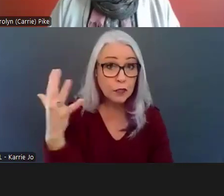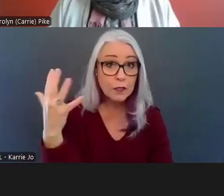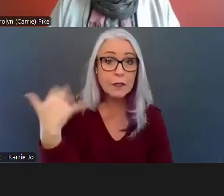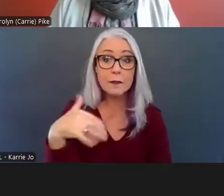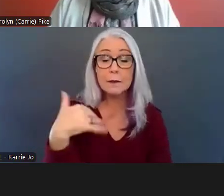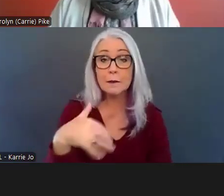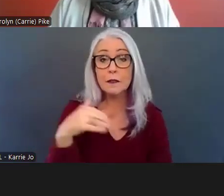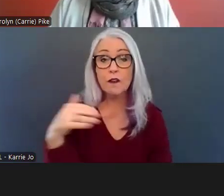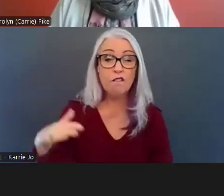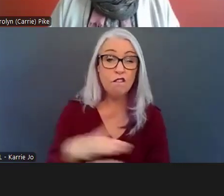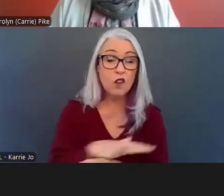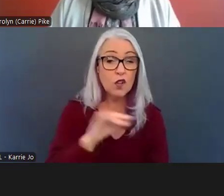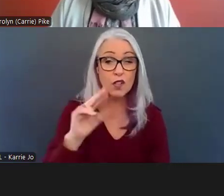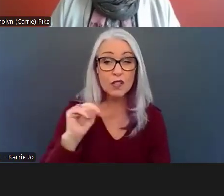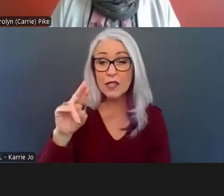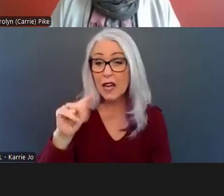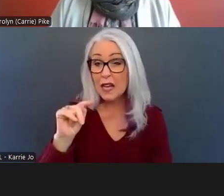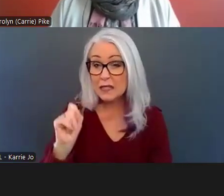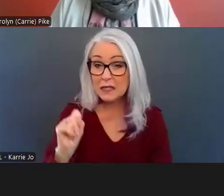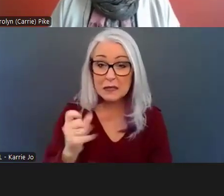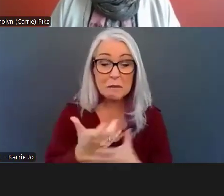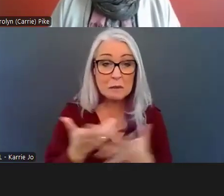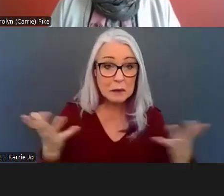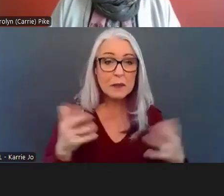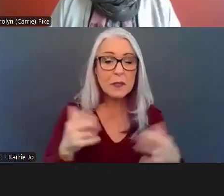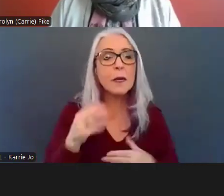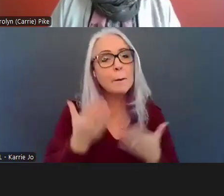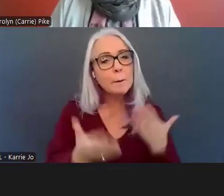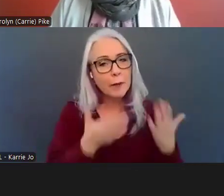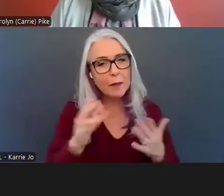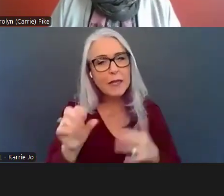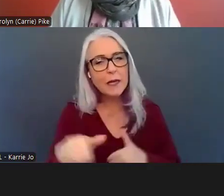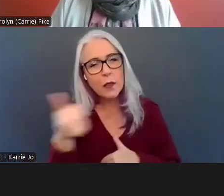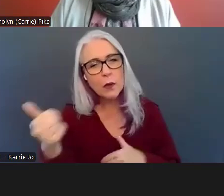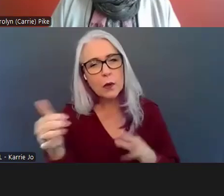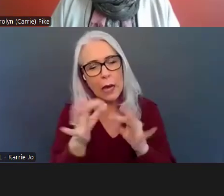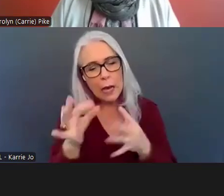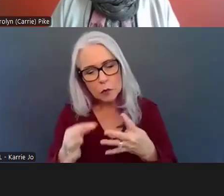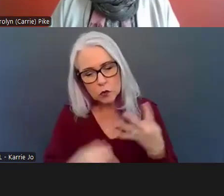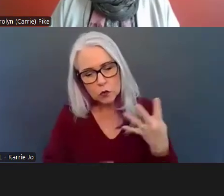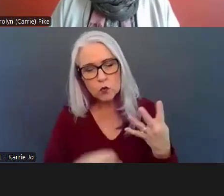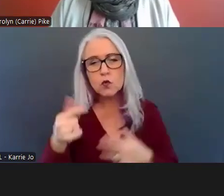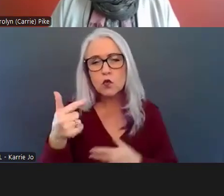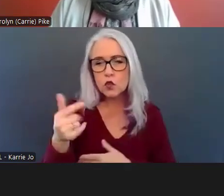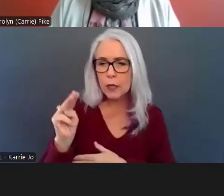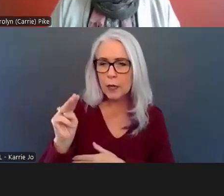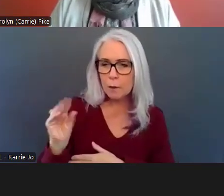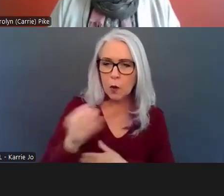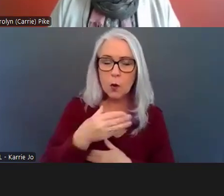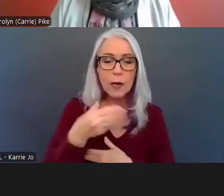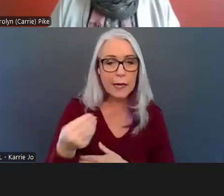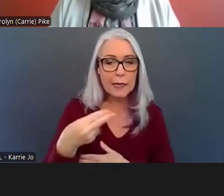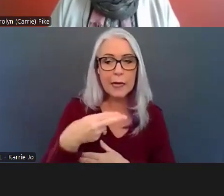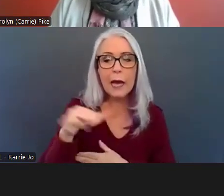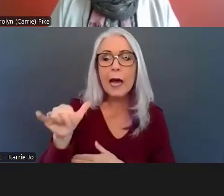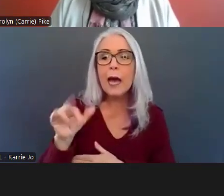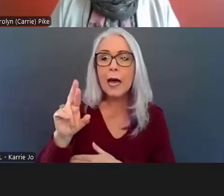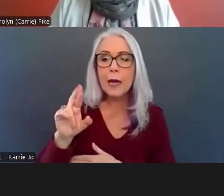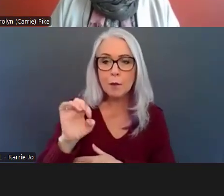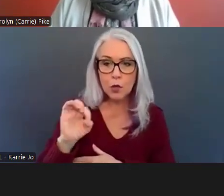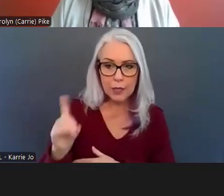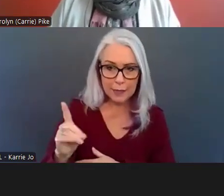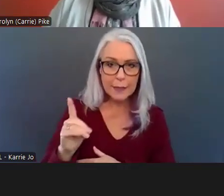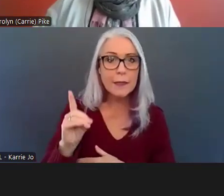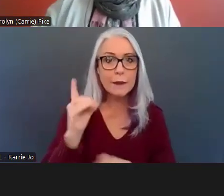other alternatives. Yeah, there may be alternatives to GMOs and to hybrids. Yep. We also run